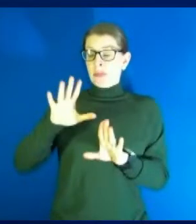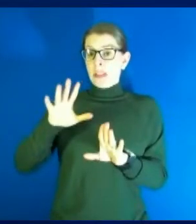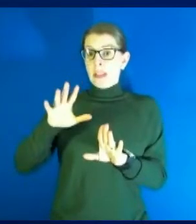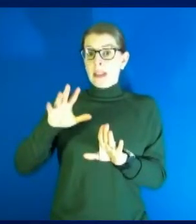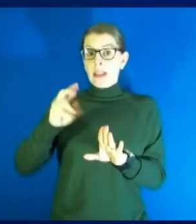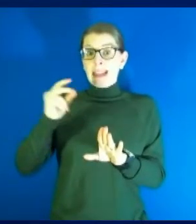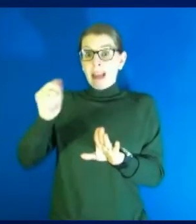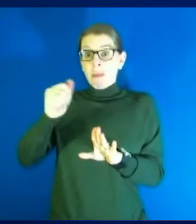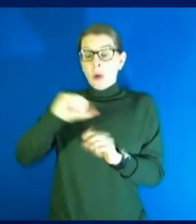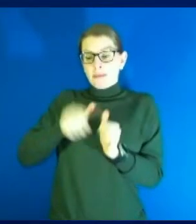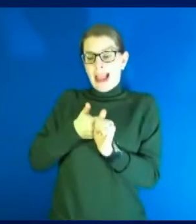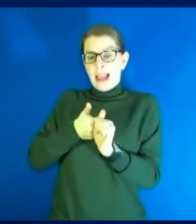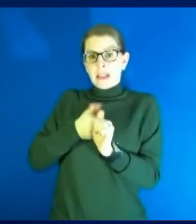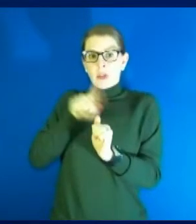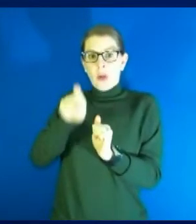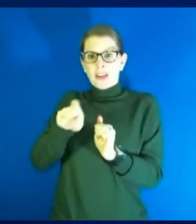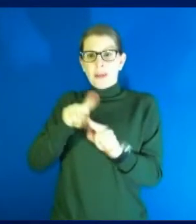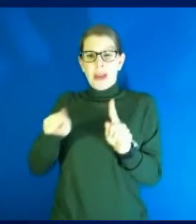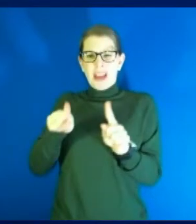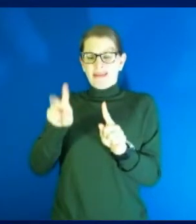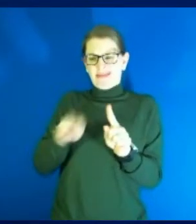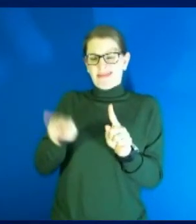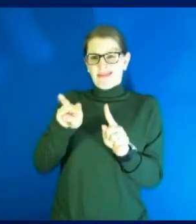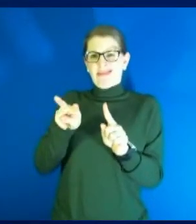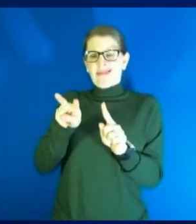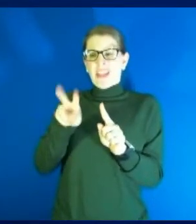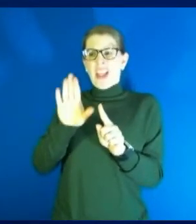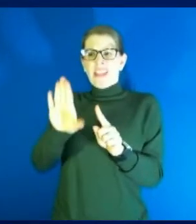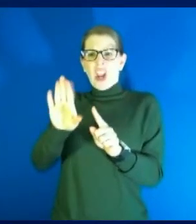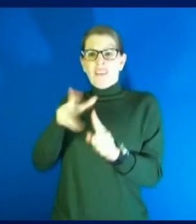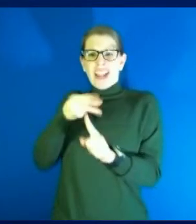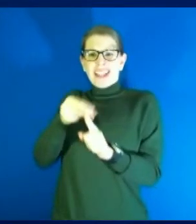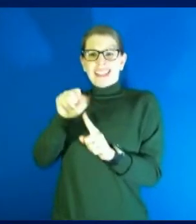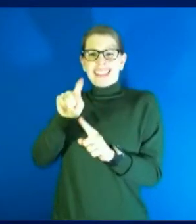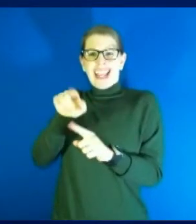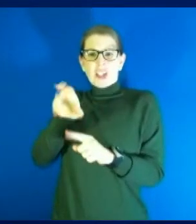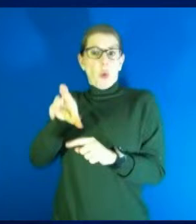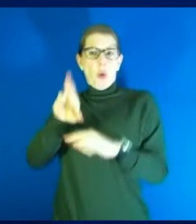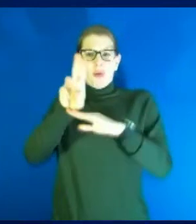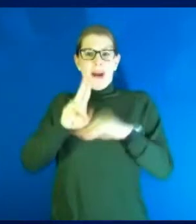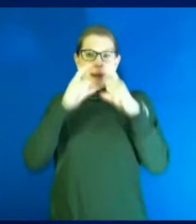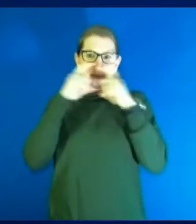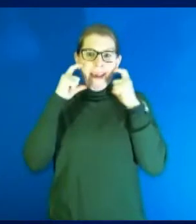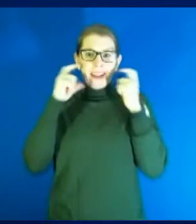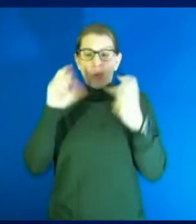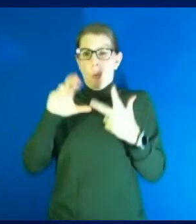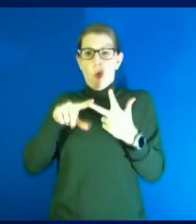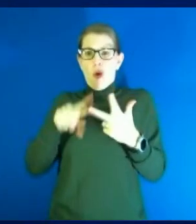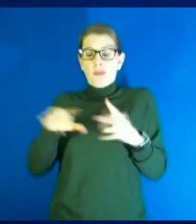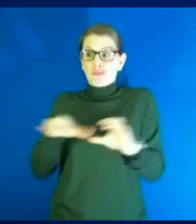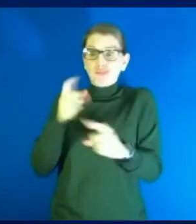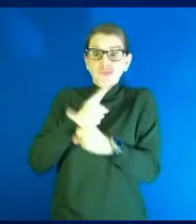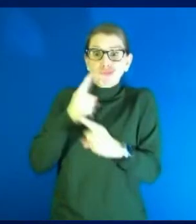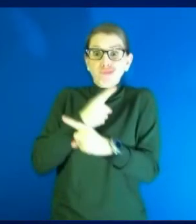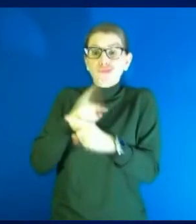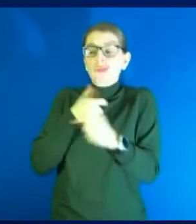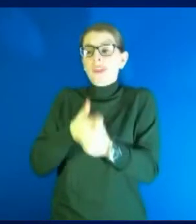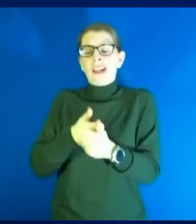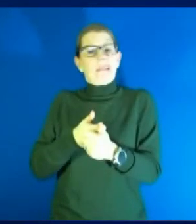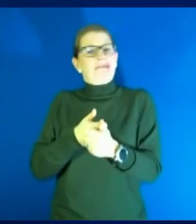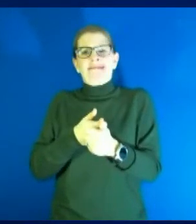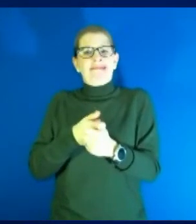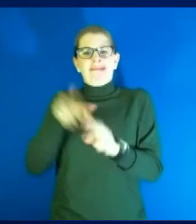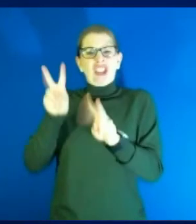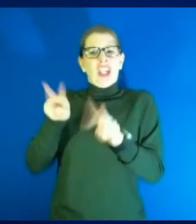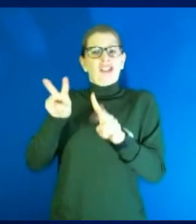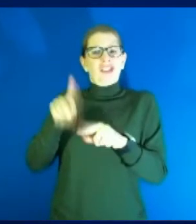question, factoring in somebody's vaccine status or whether they've been wearing a mask or whether they've been doing the right things is not something that we can do. What we do